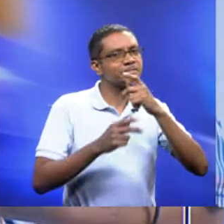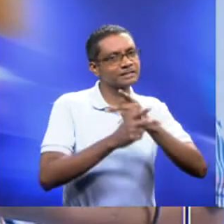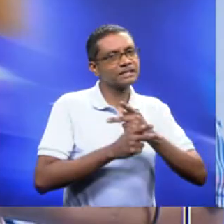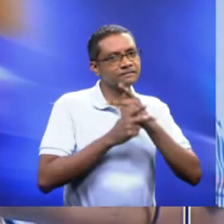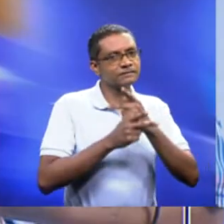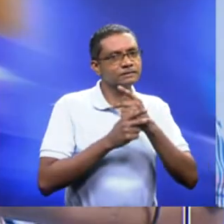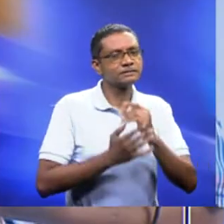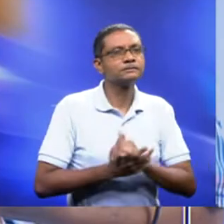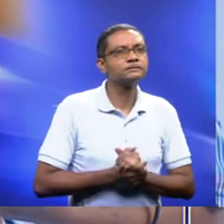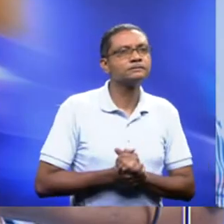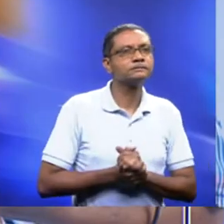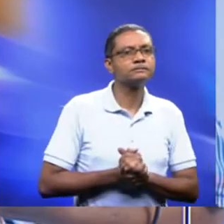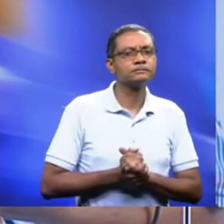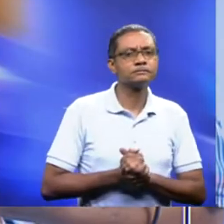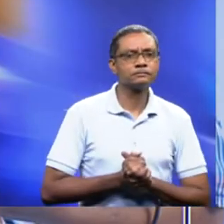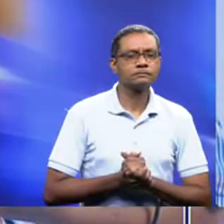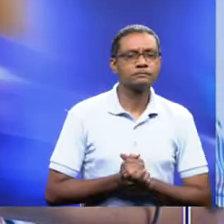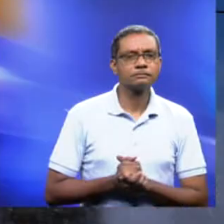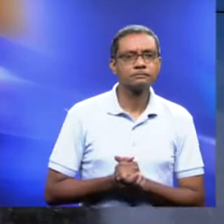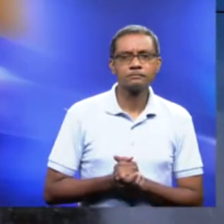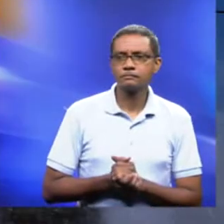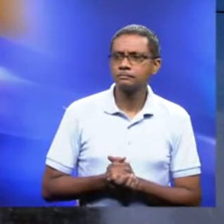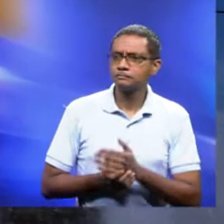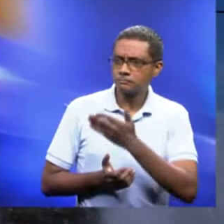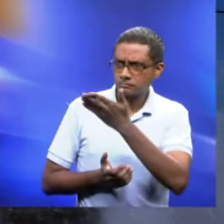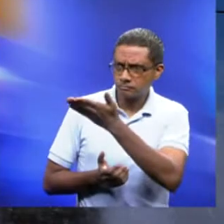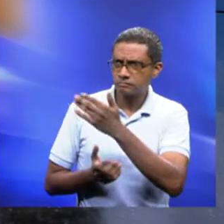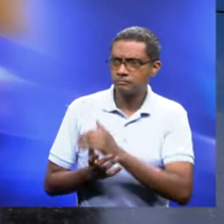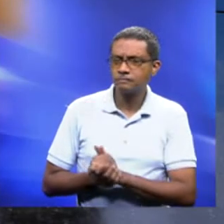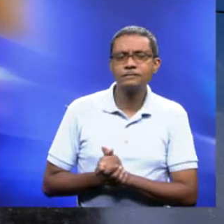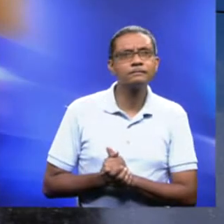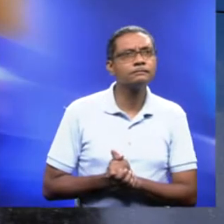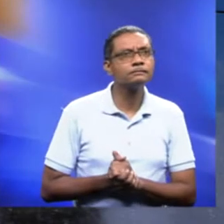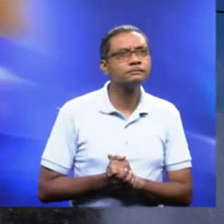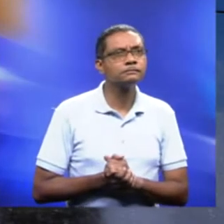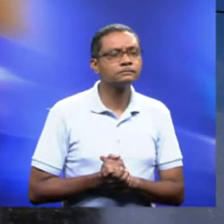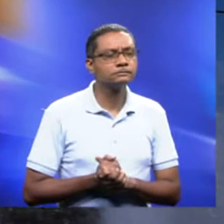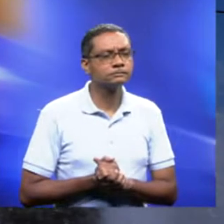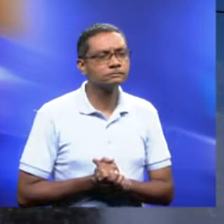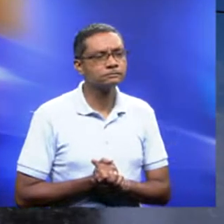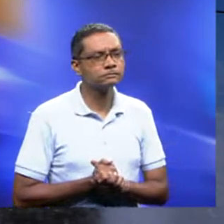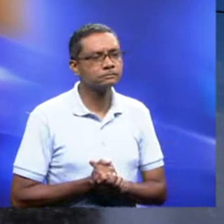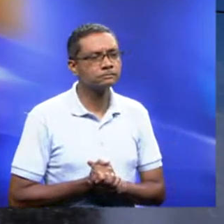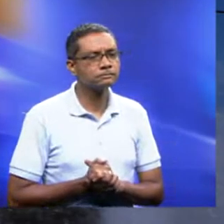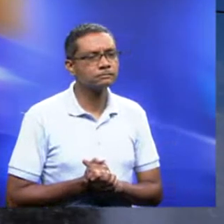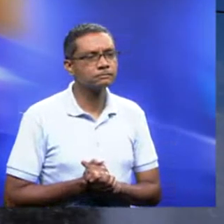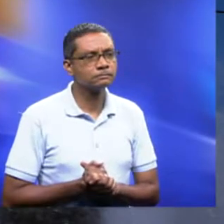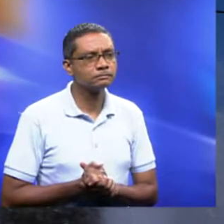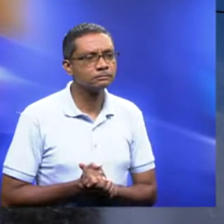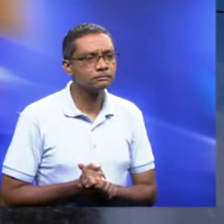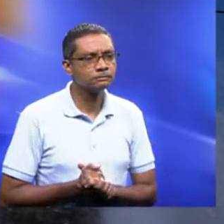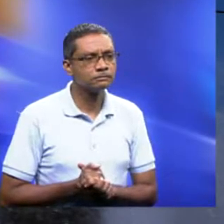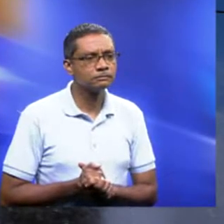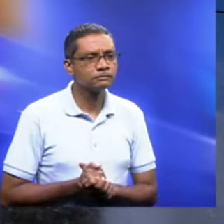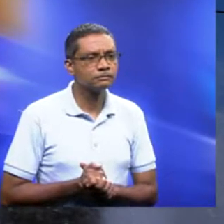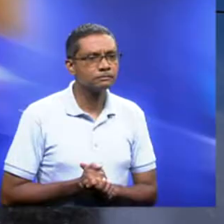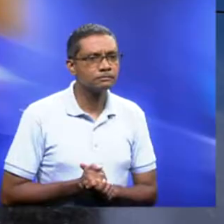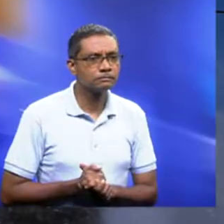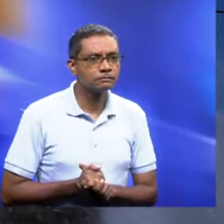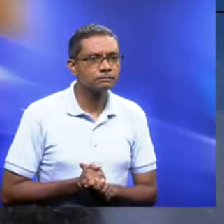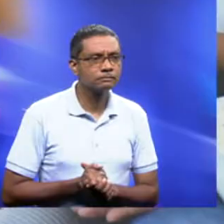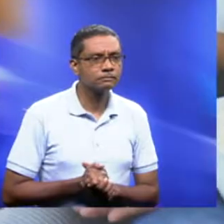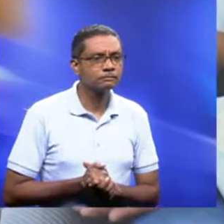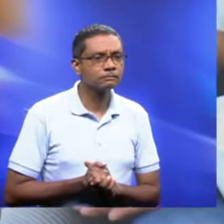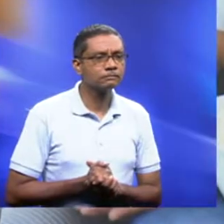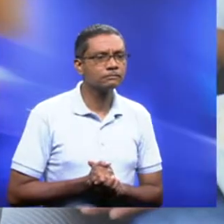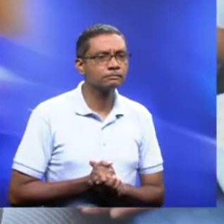No, I share Anders's view. It's really machine learning that is under it all, and it is